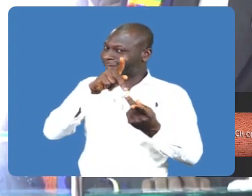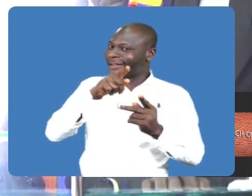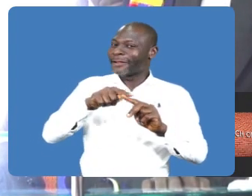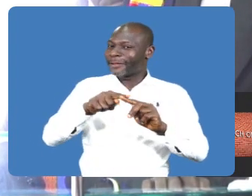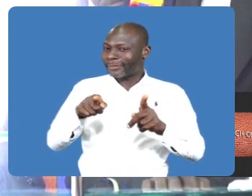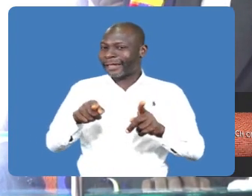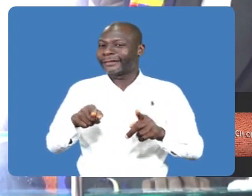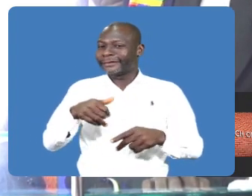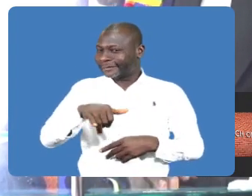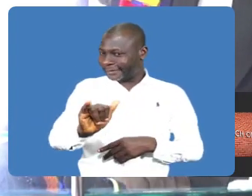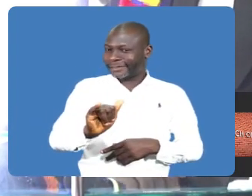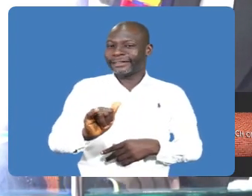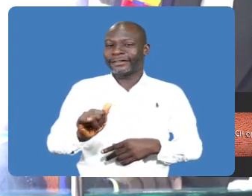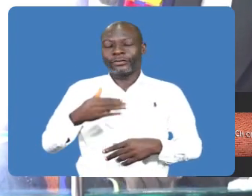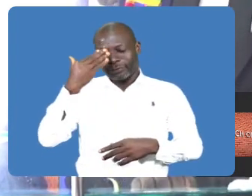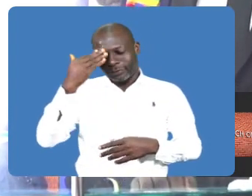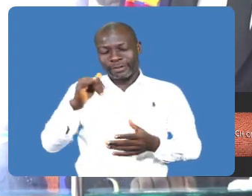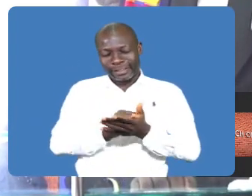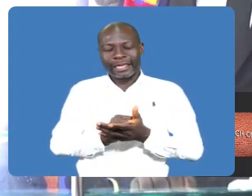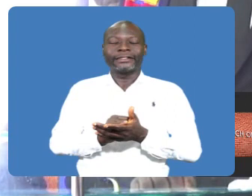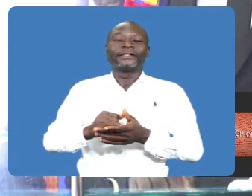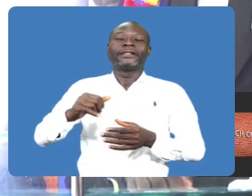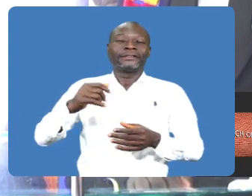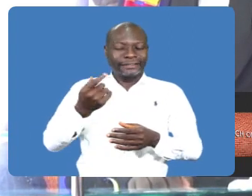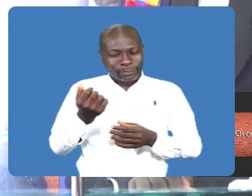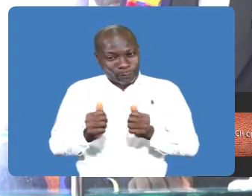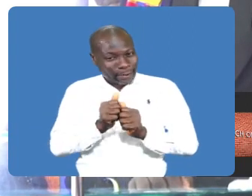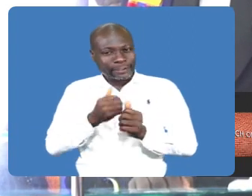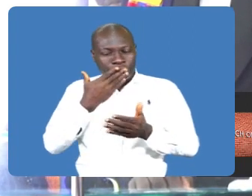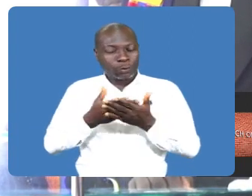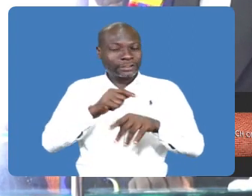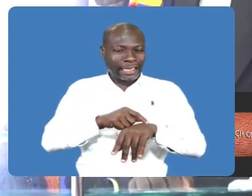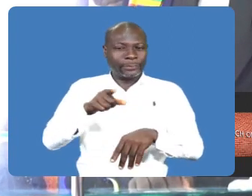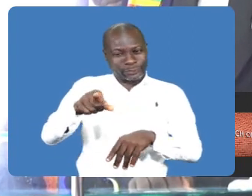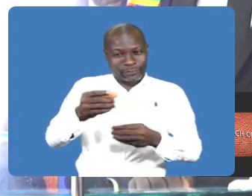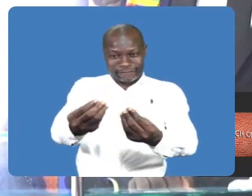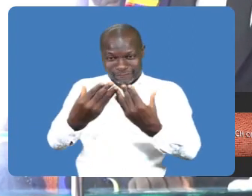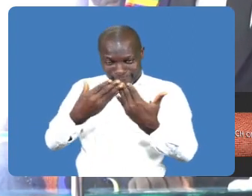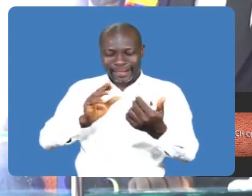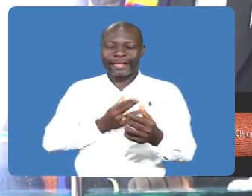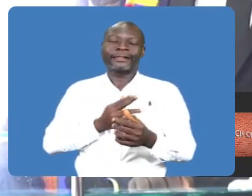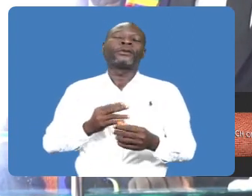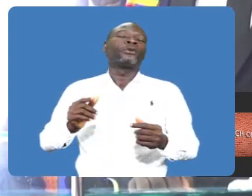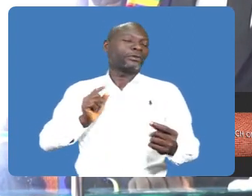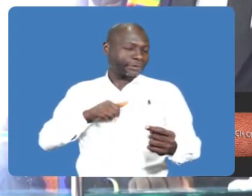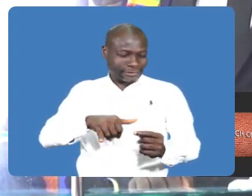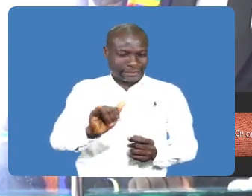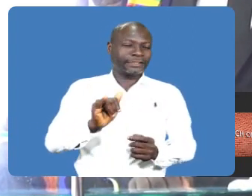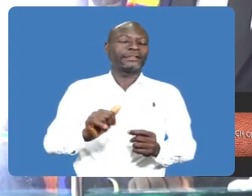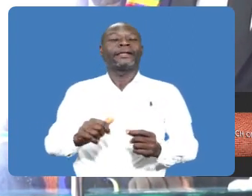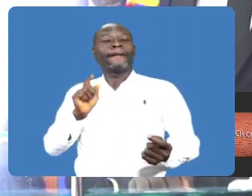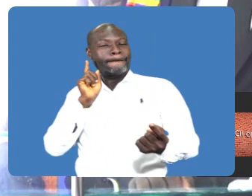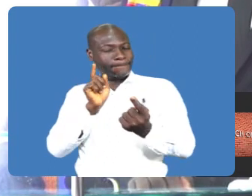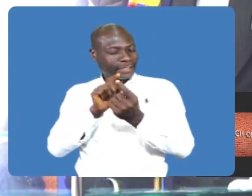was the last course that we were studying, but because time was not on our side, we couldn't complete this